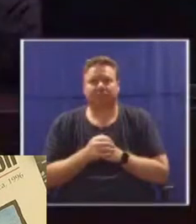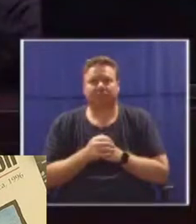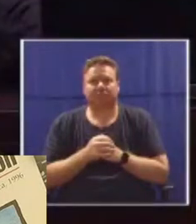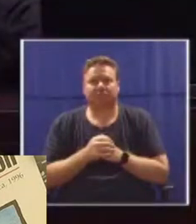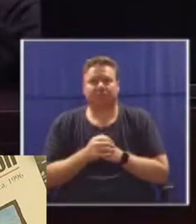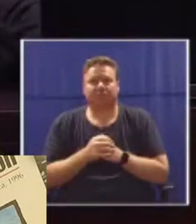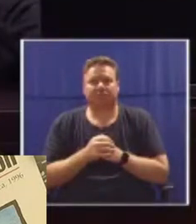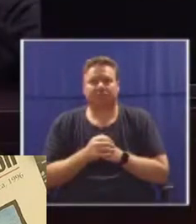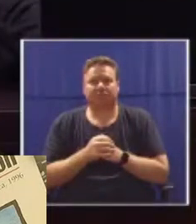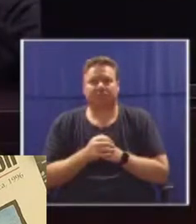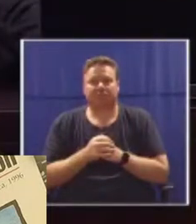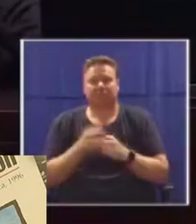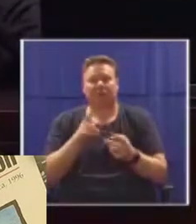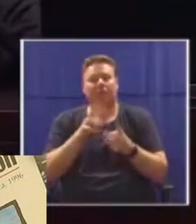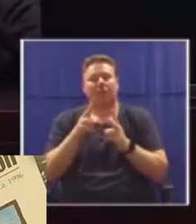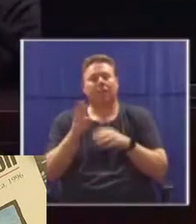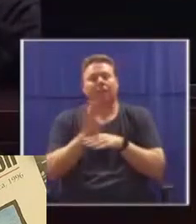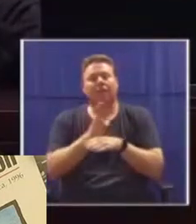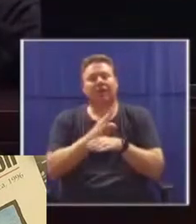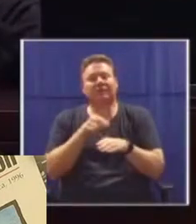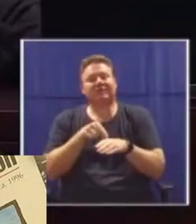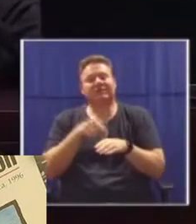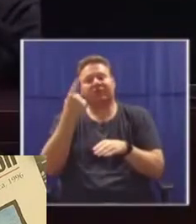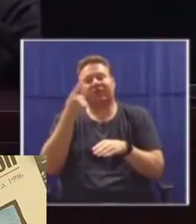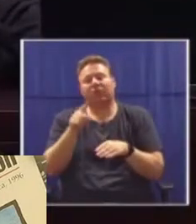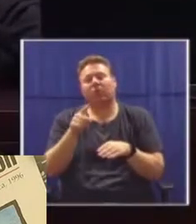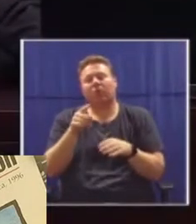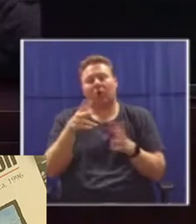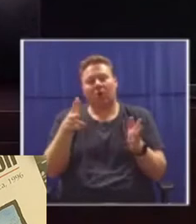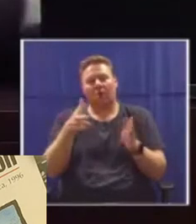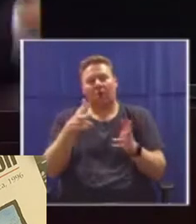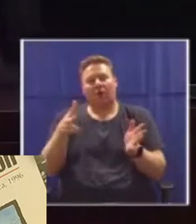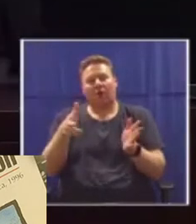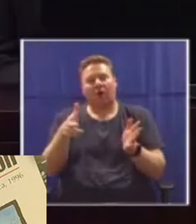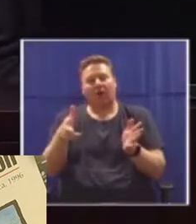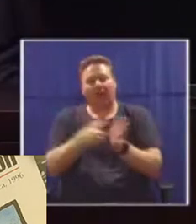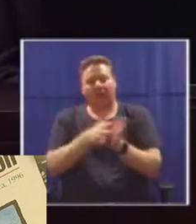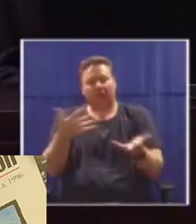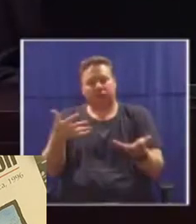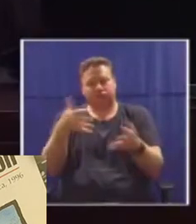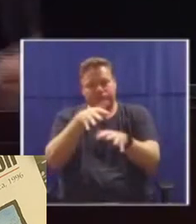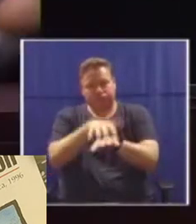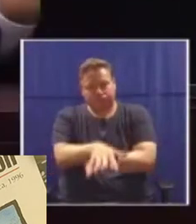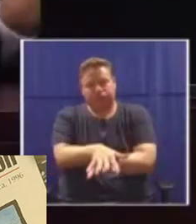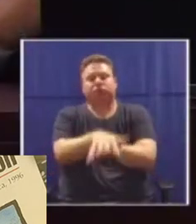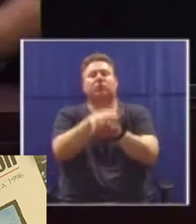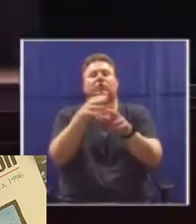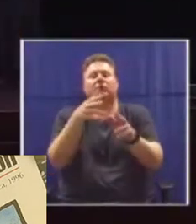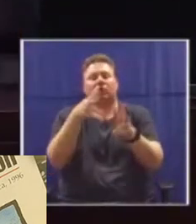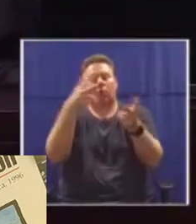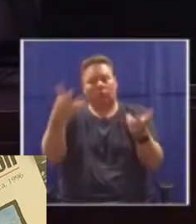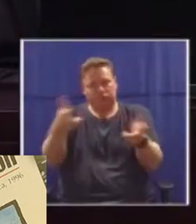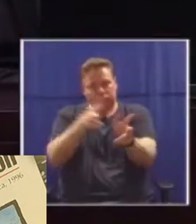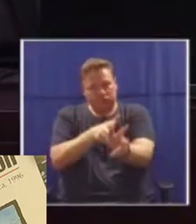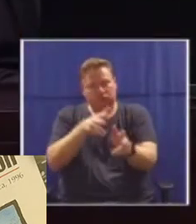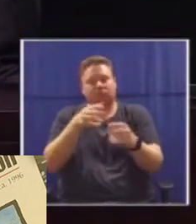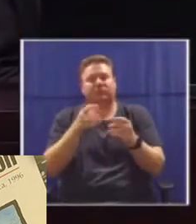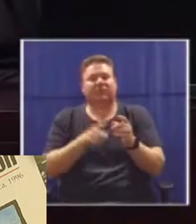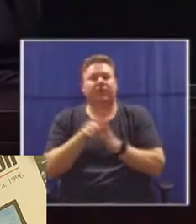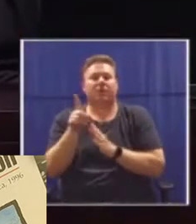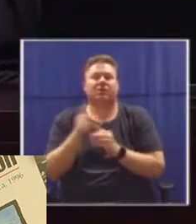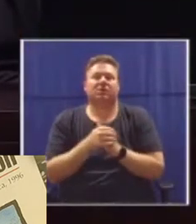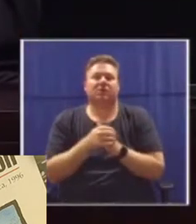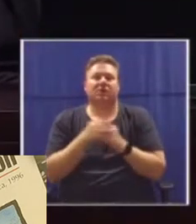The purpose of the amendment bill is also to bring the Act in line with developments, since the implementation of the Act is a number